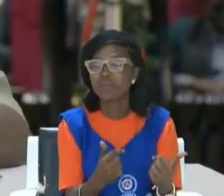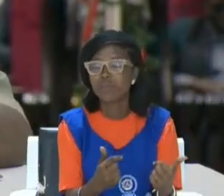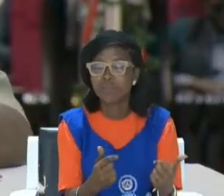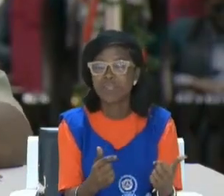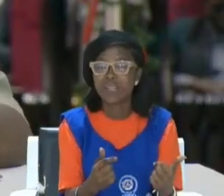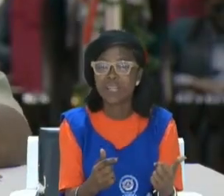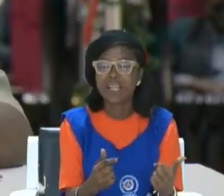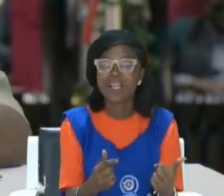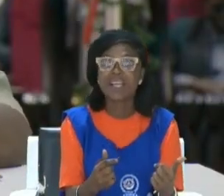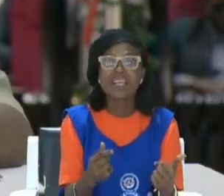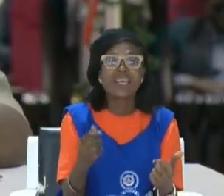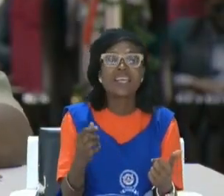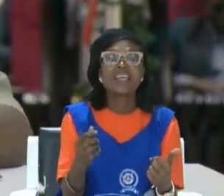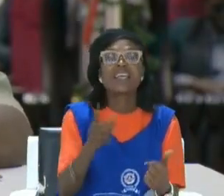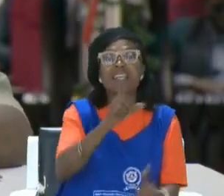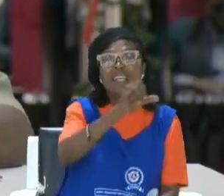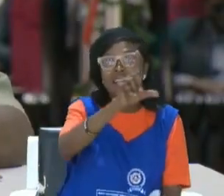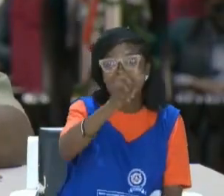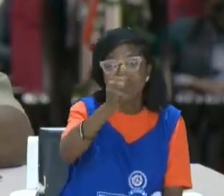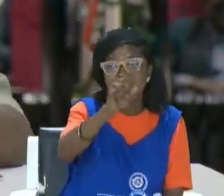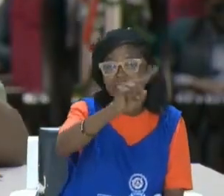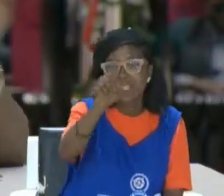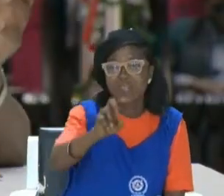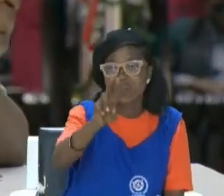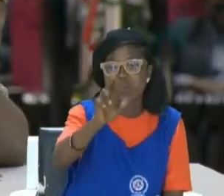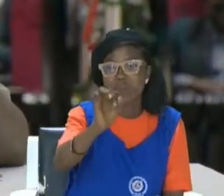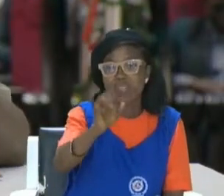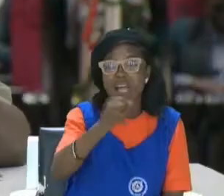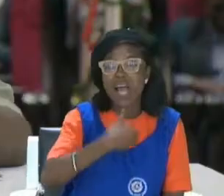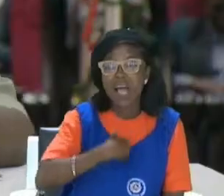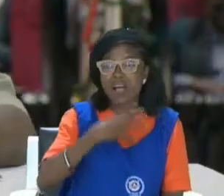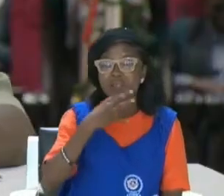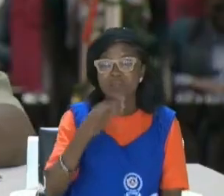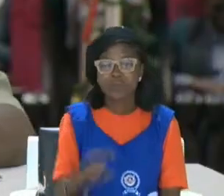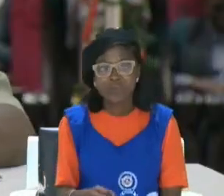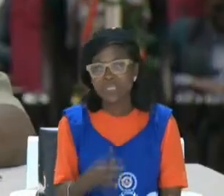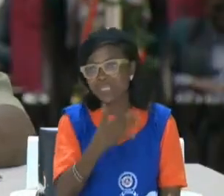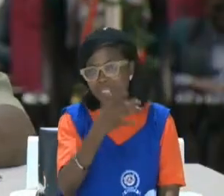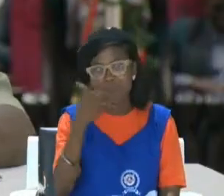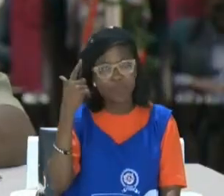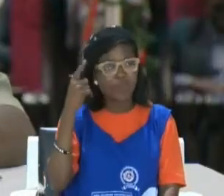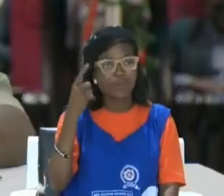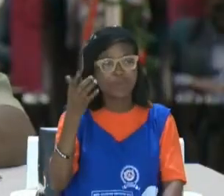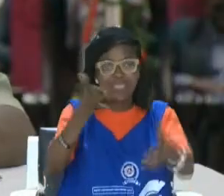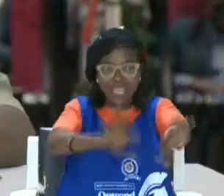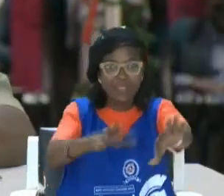Lazarus had been dead and buried for 4 days.